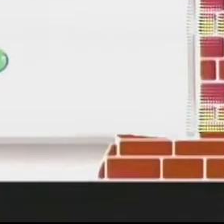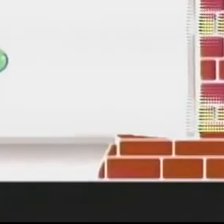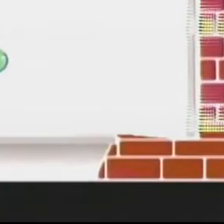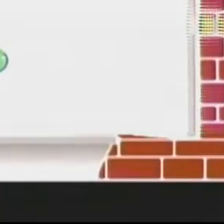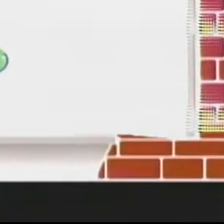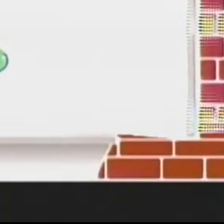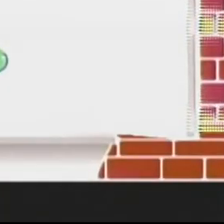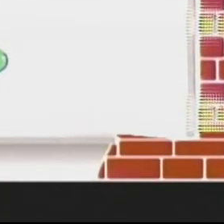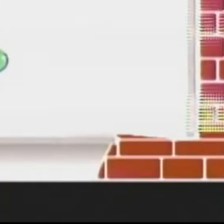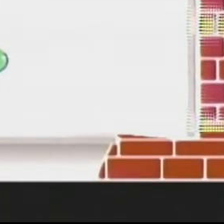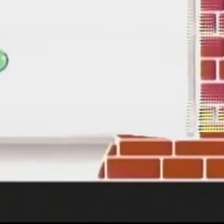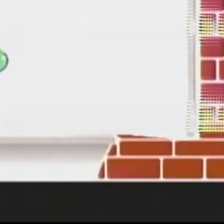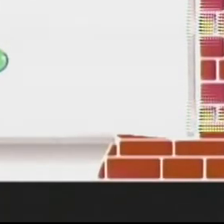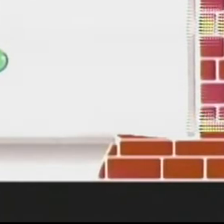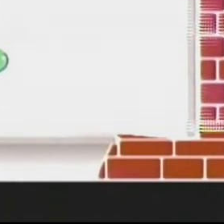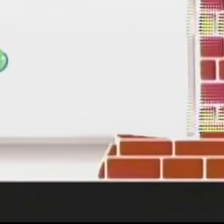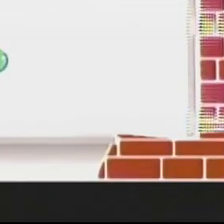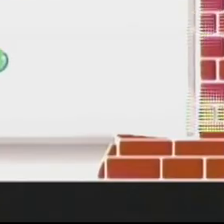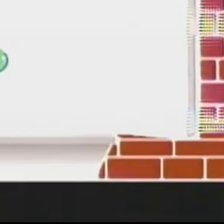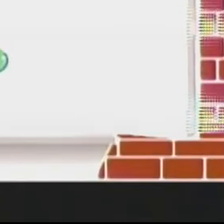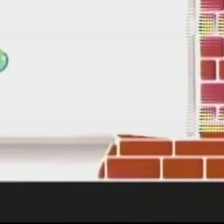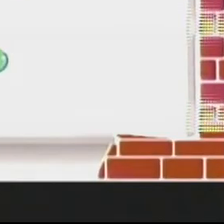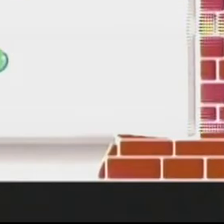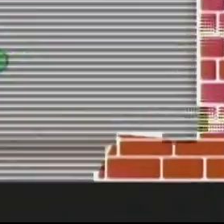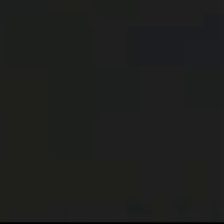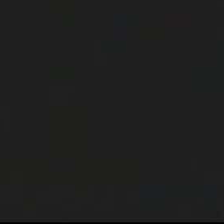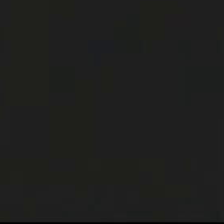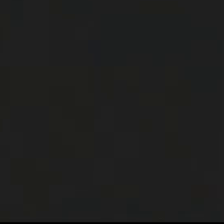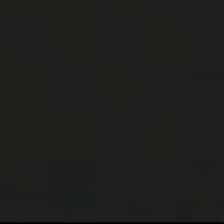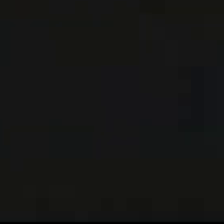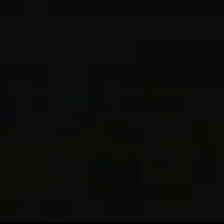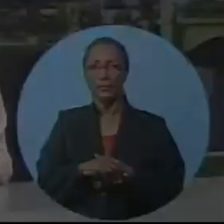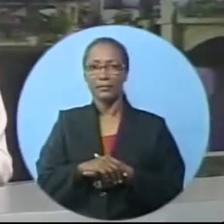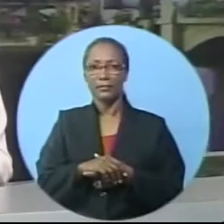Live up. Love. Protect. Respect.